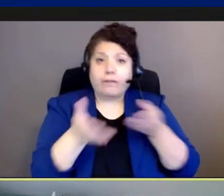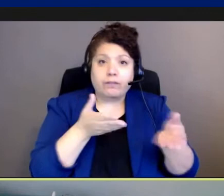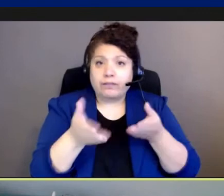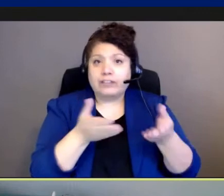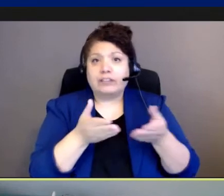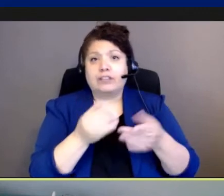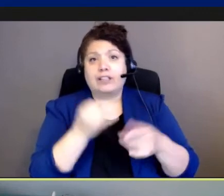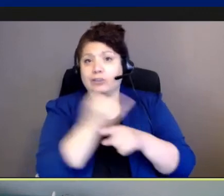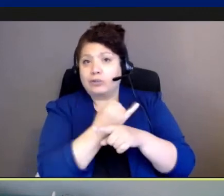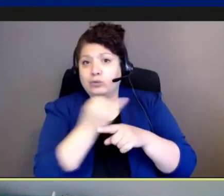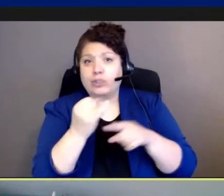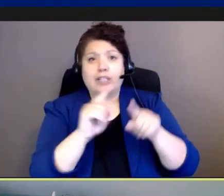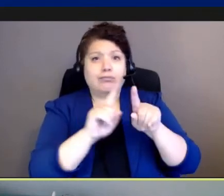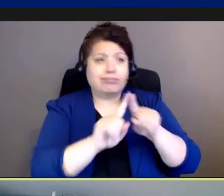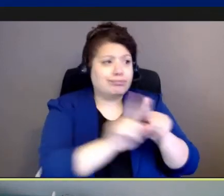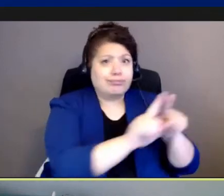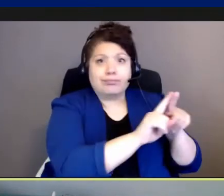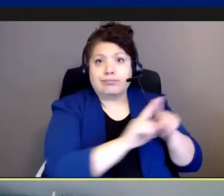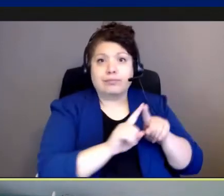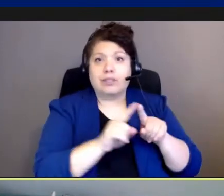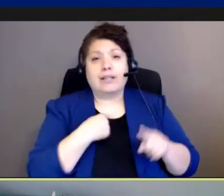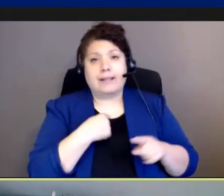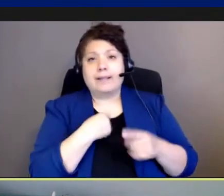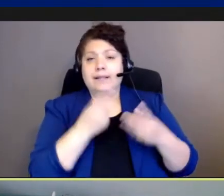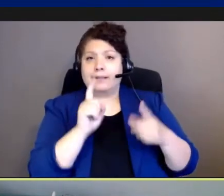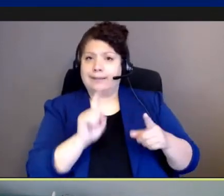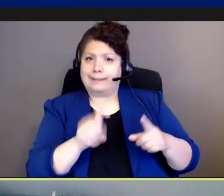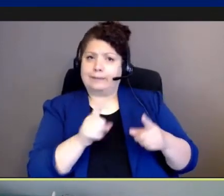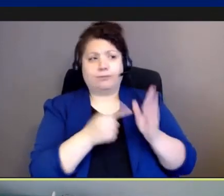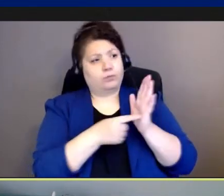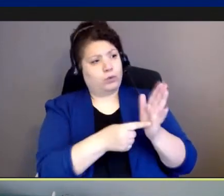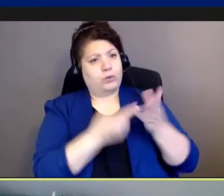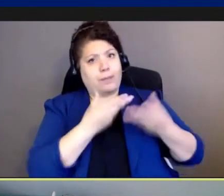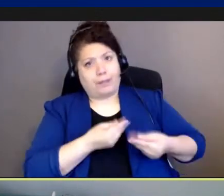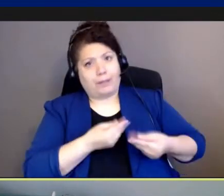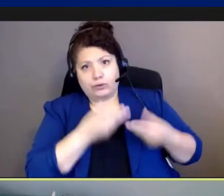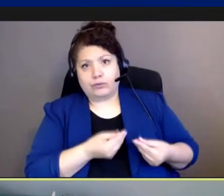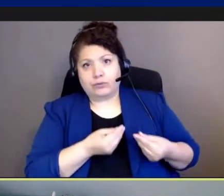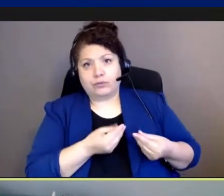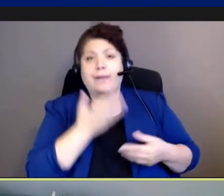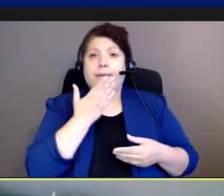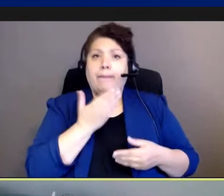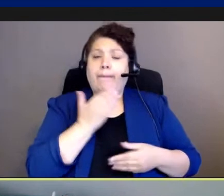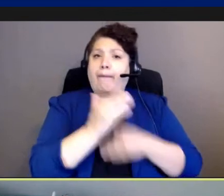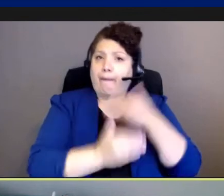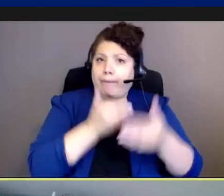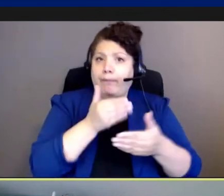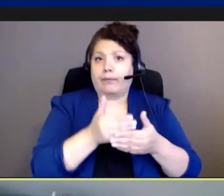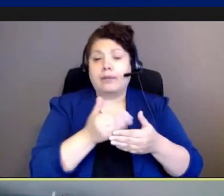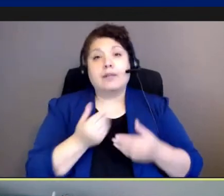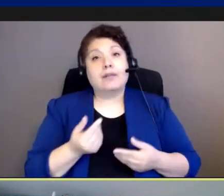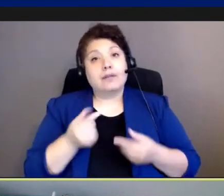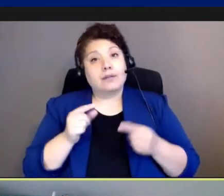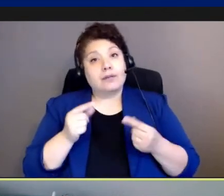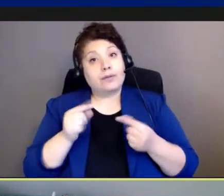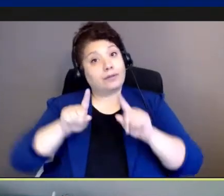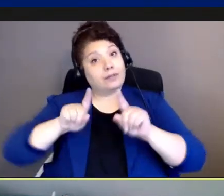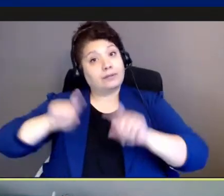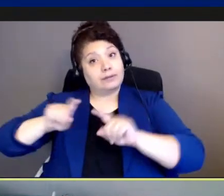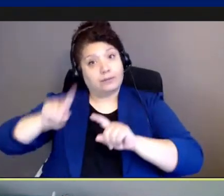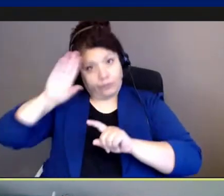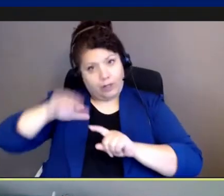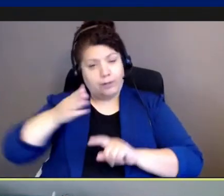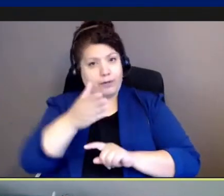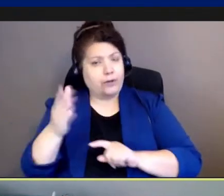kindness, and compassion is what people need now. Lastly, regarding testing, OPH is aware that residents are hearing